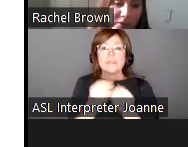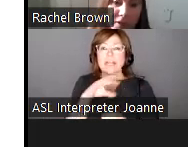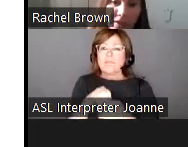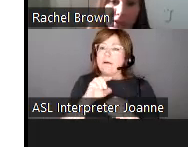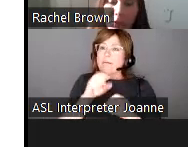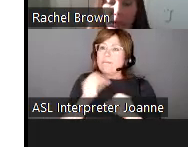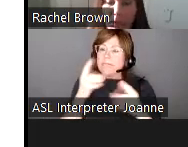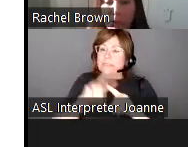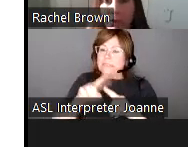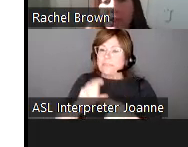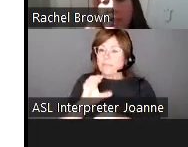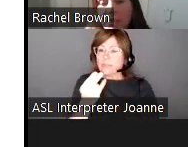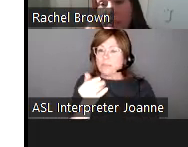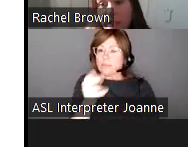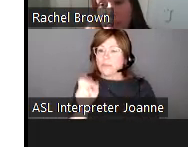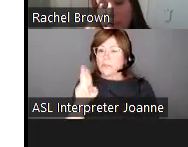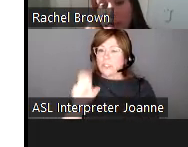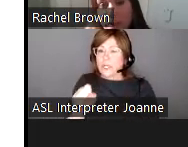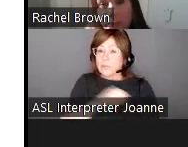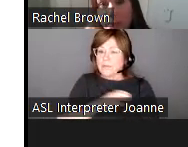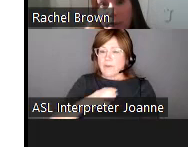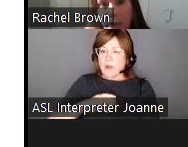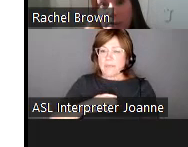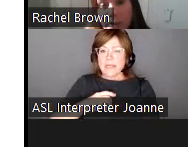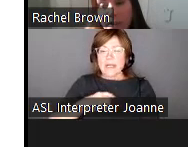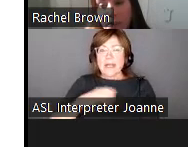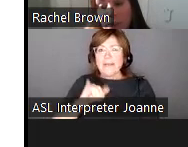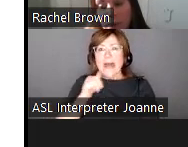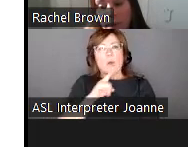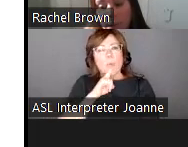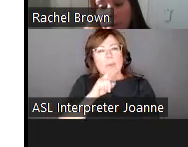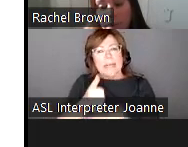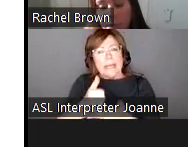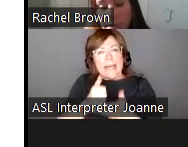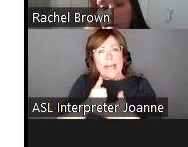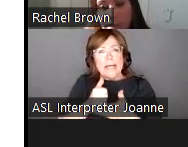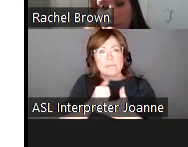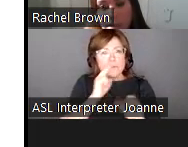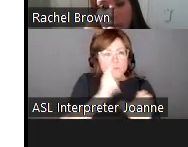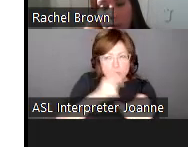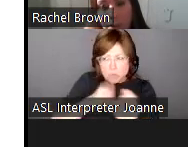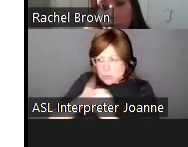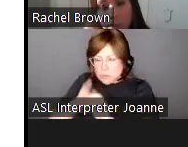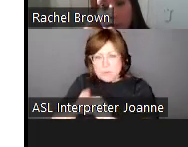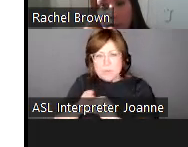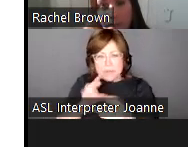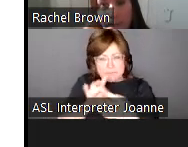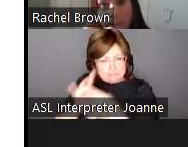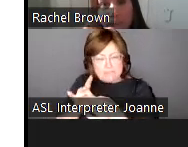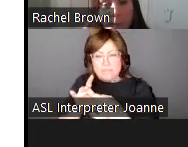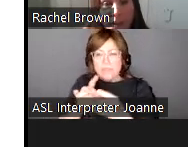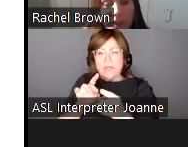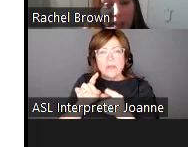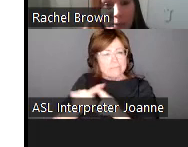and I felt it so helpful to connect with like employers or different businesses where you